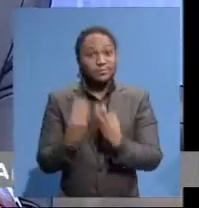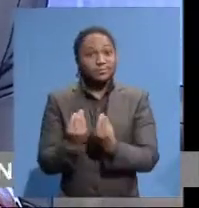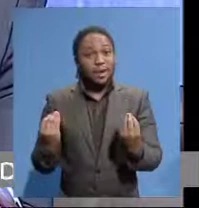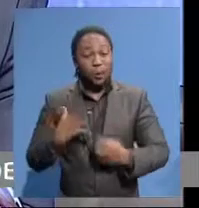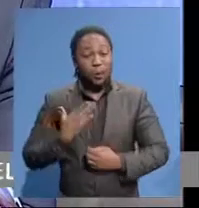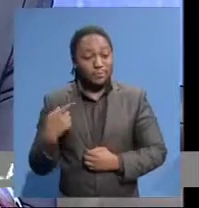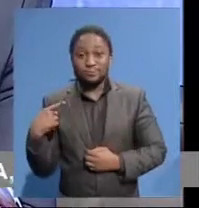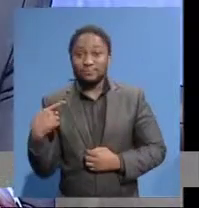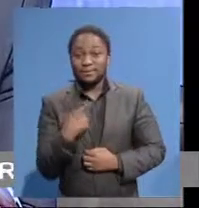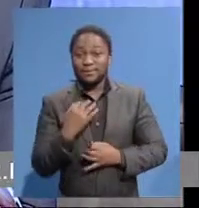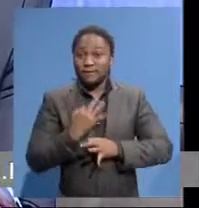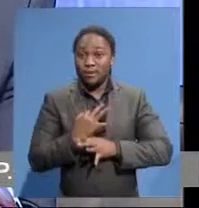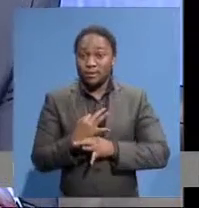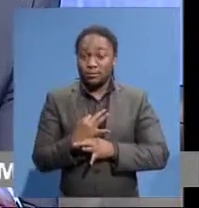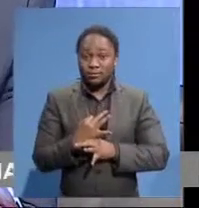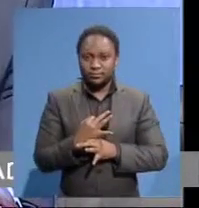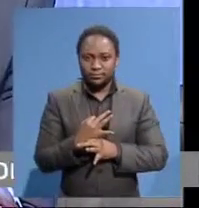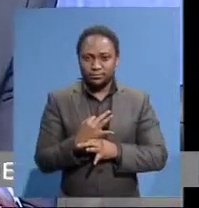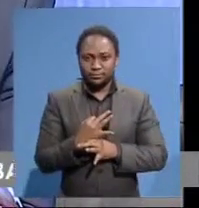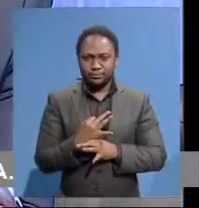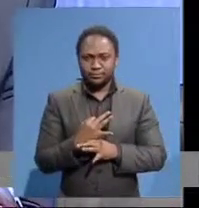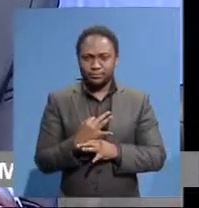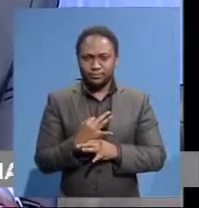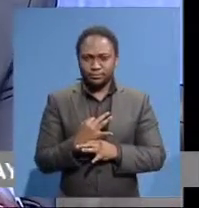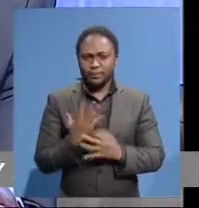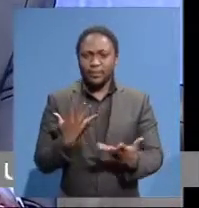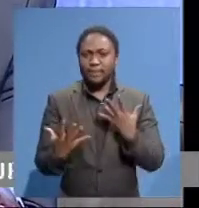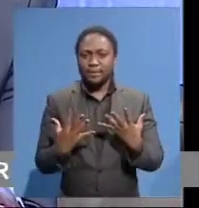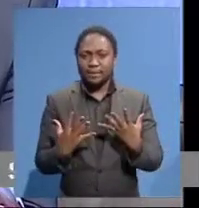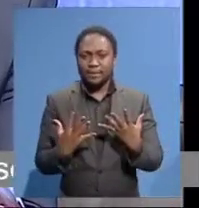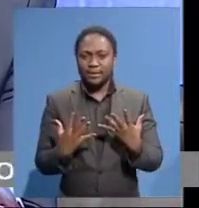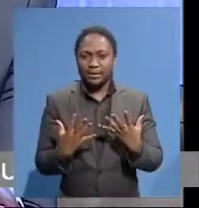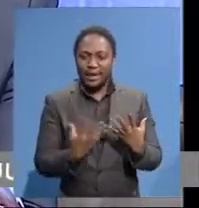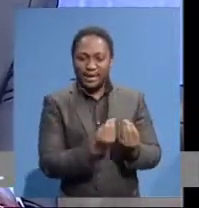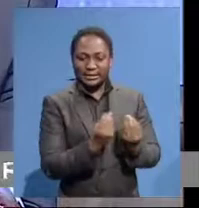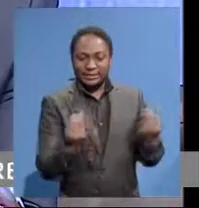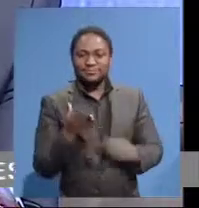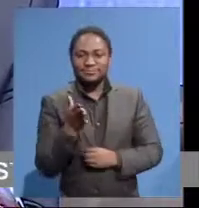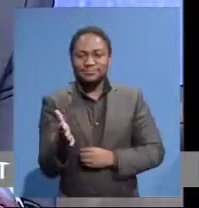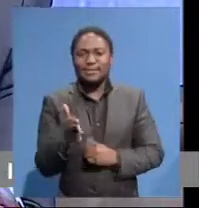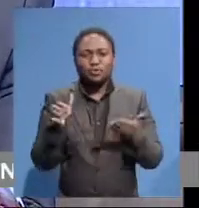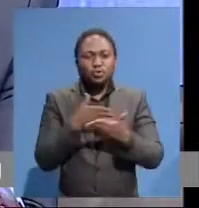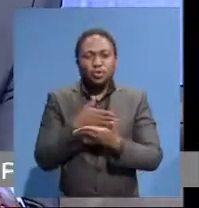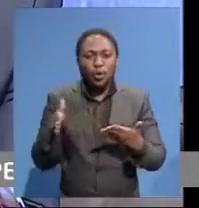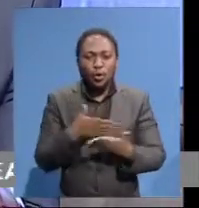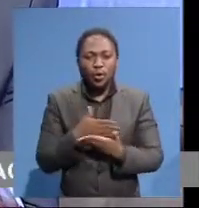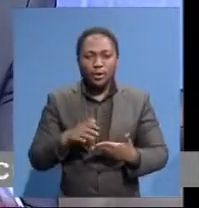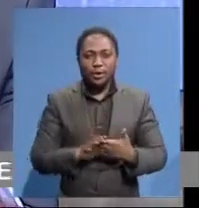have. And there was this song that always when he's around kids, he will love singing Twinkle Twinkle Little